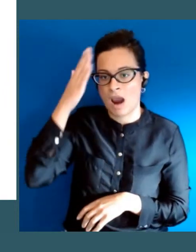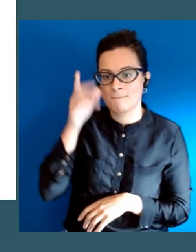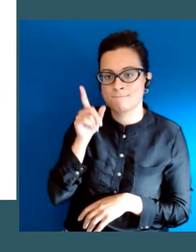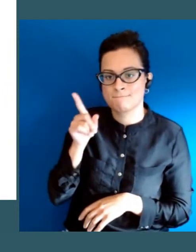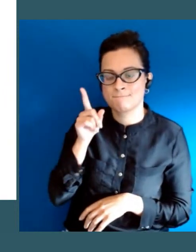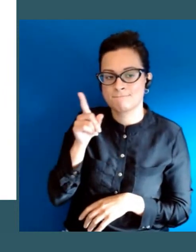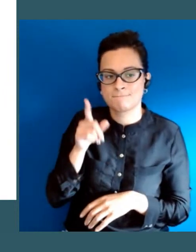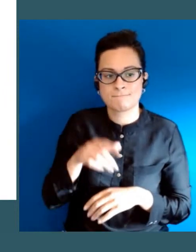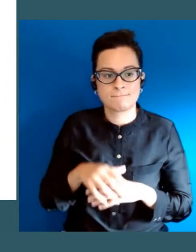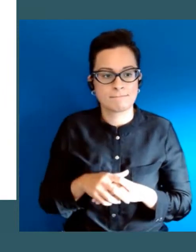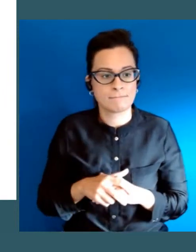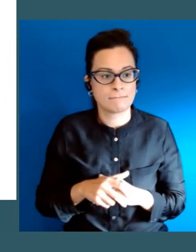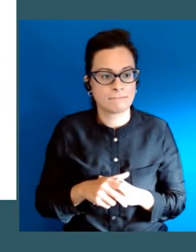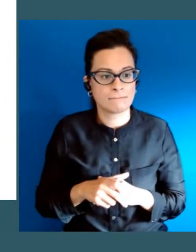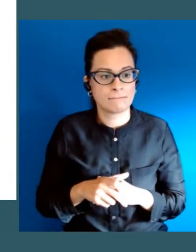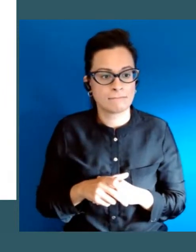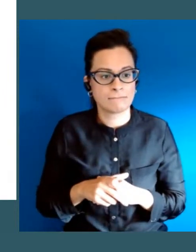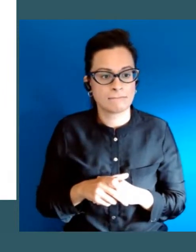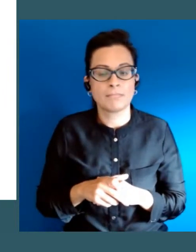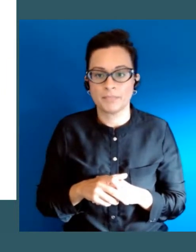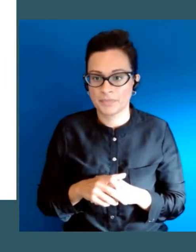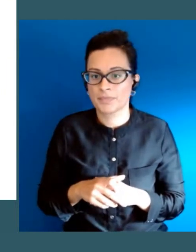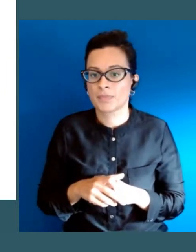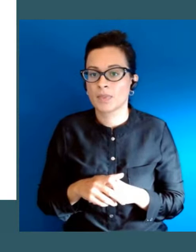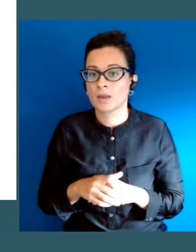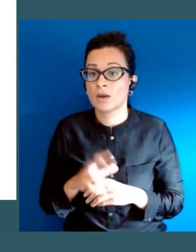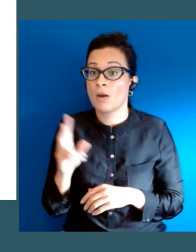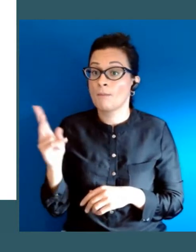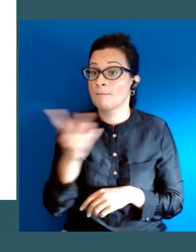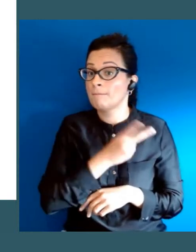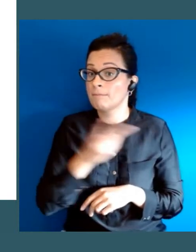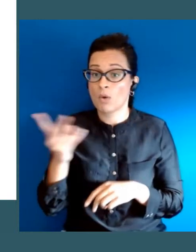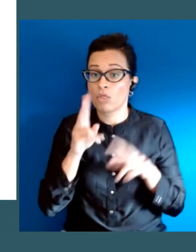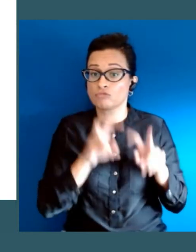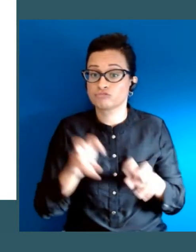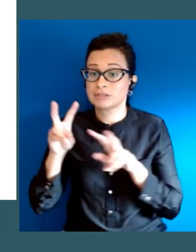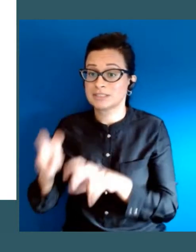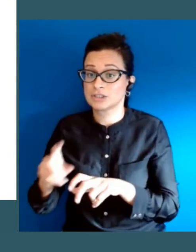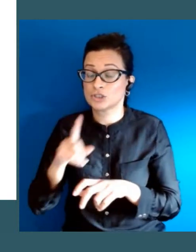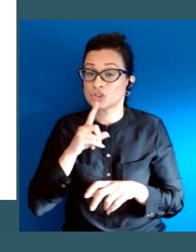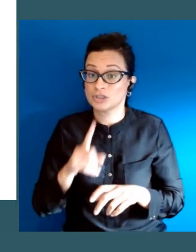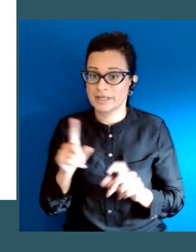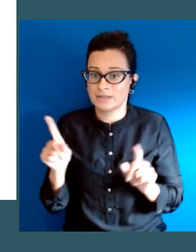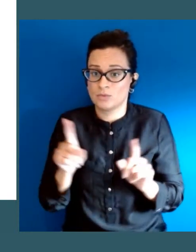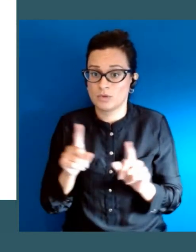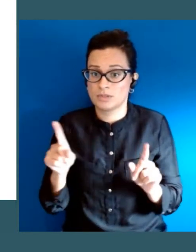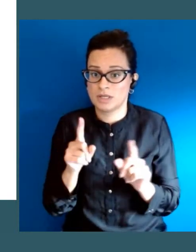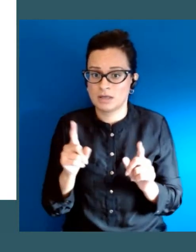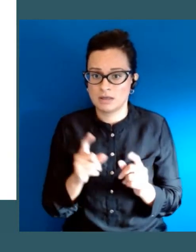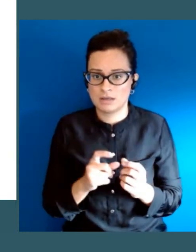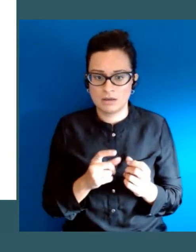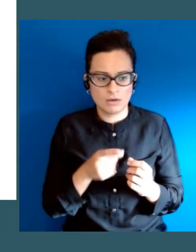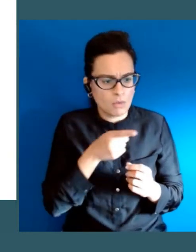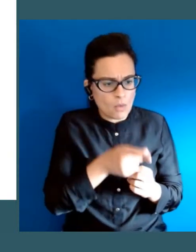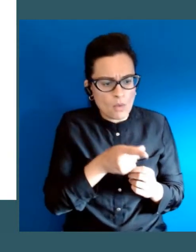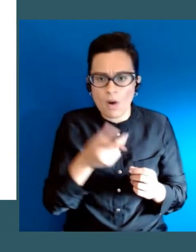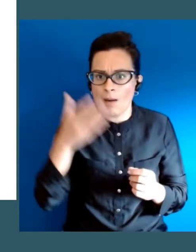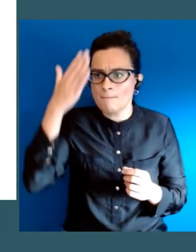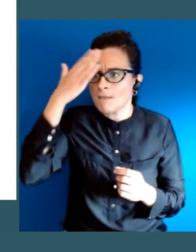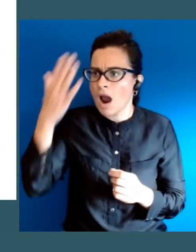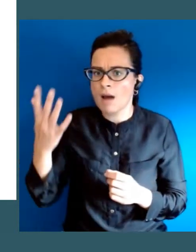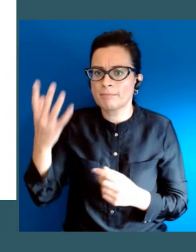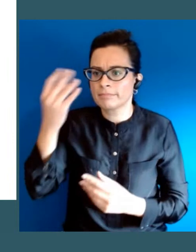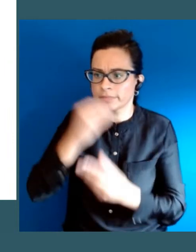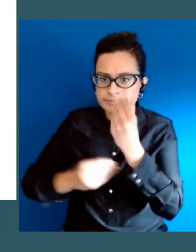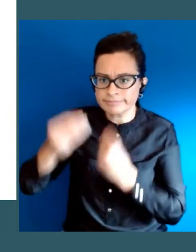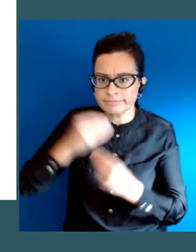And the authors propose that the exogenous sources of allergen which the mother consumes, including milk,